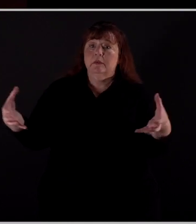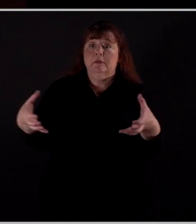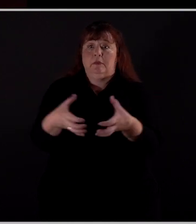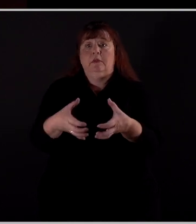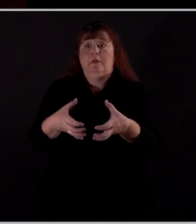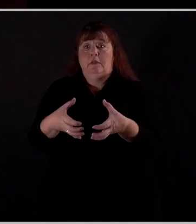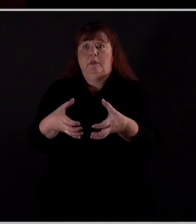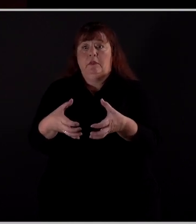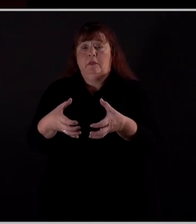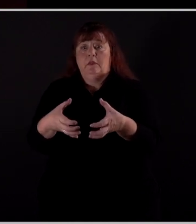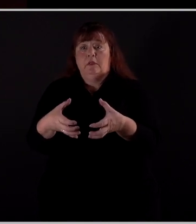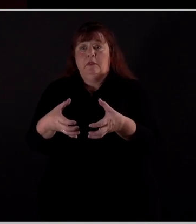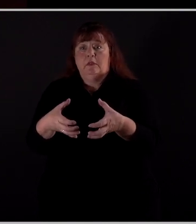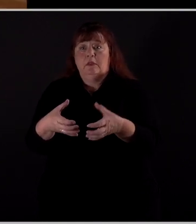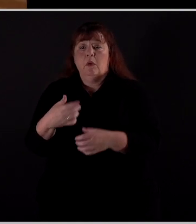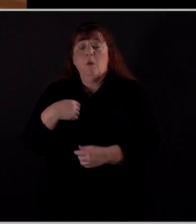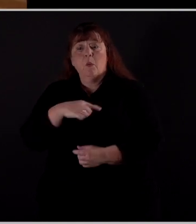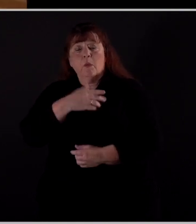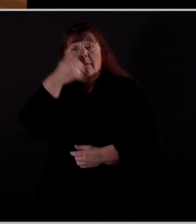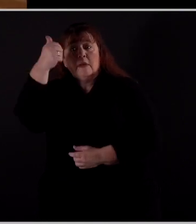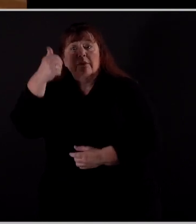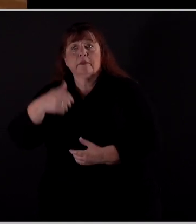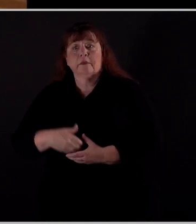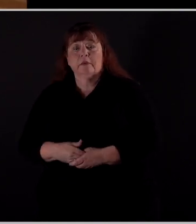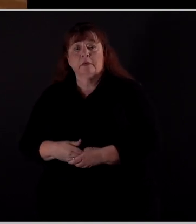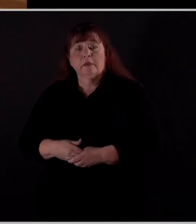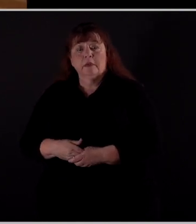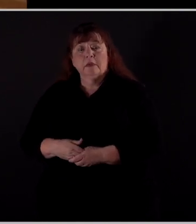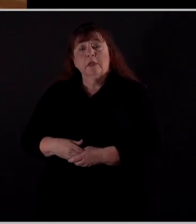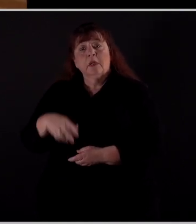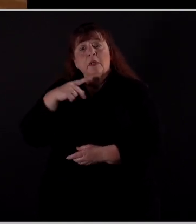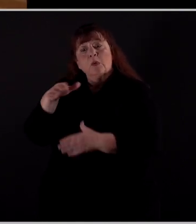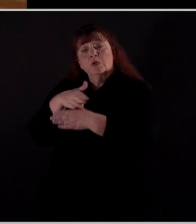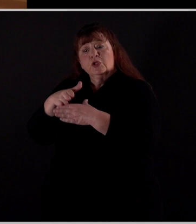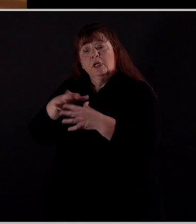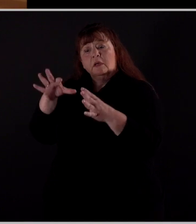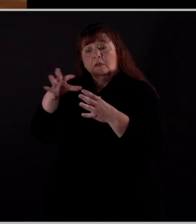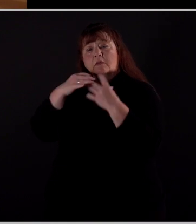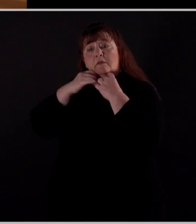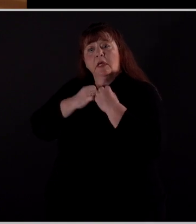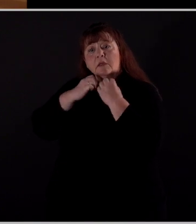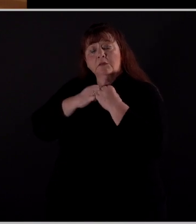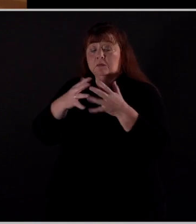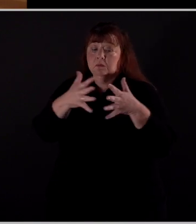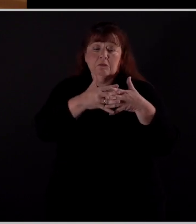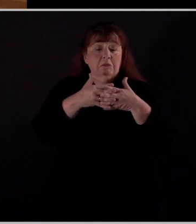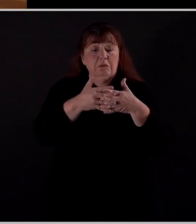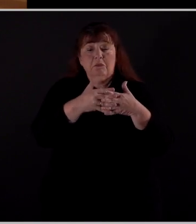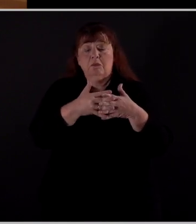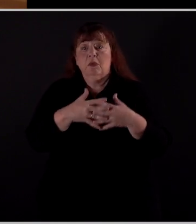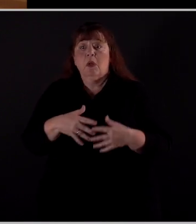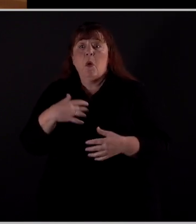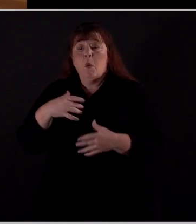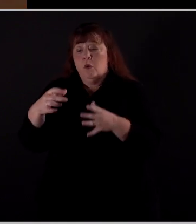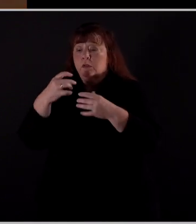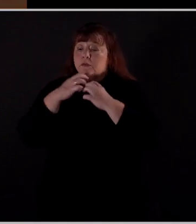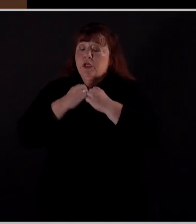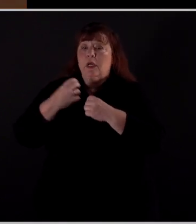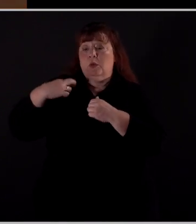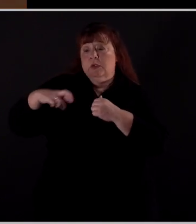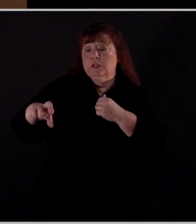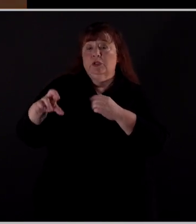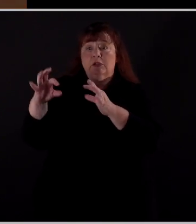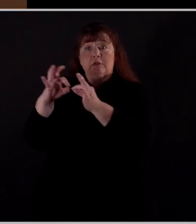collectively, we're better for it. When I look at those shared values, whether they're American values or shared religious values,